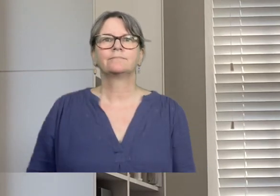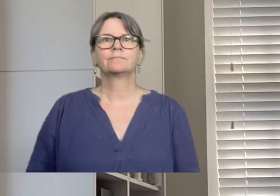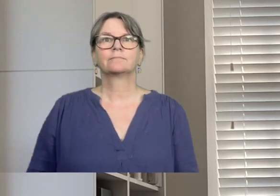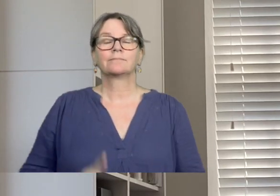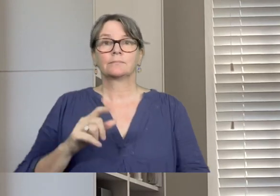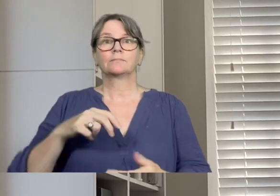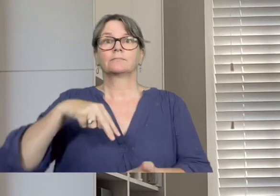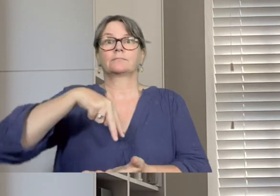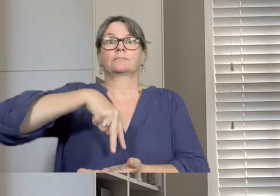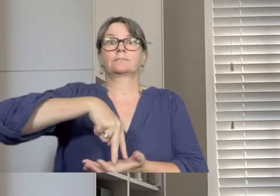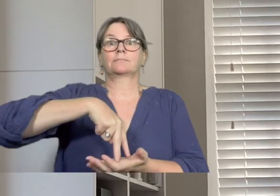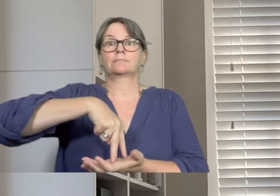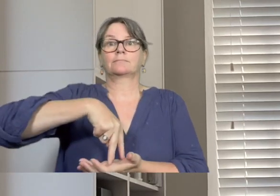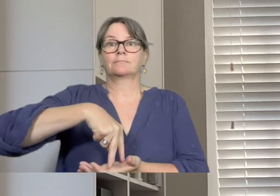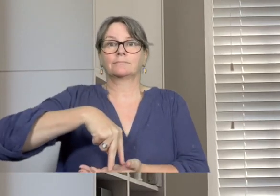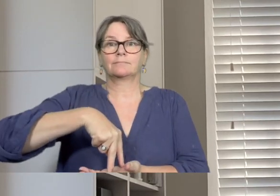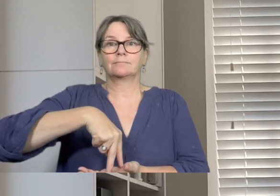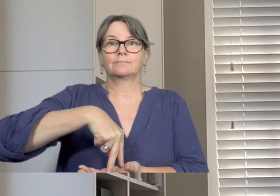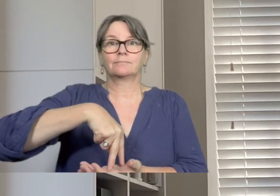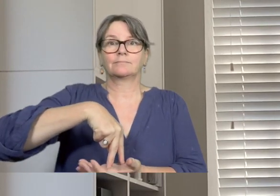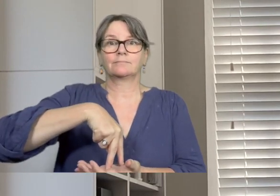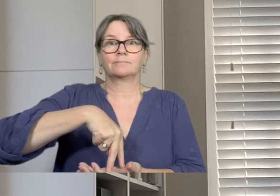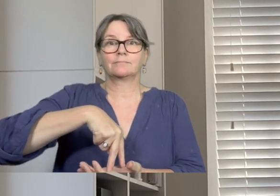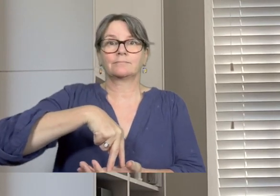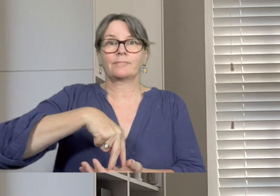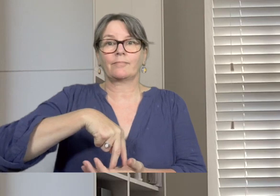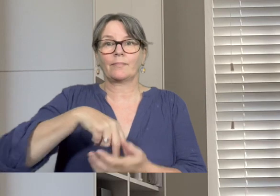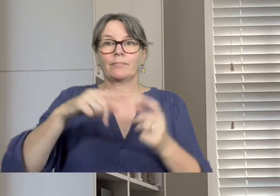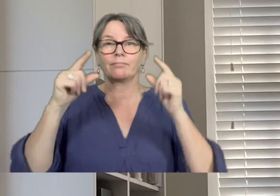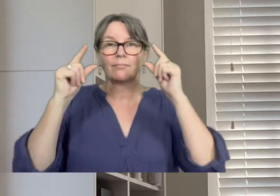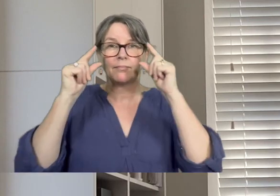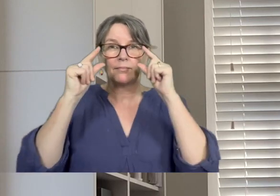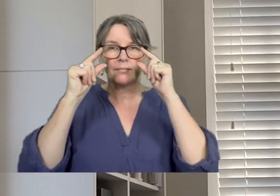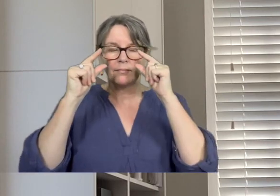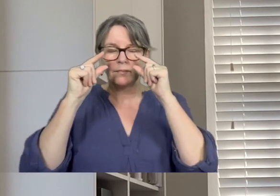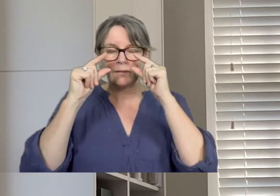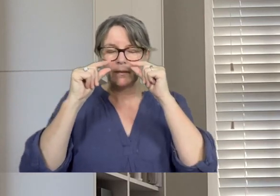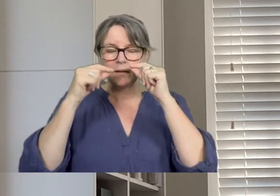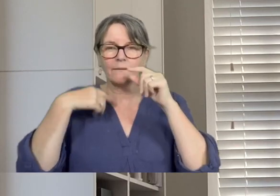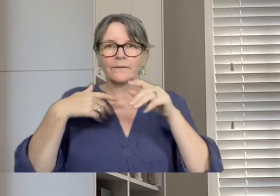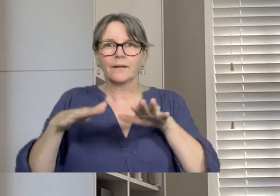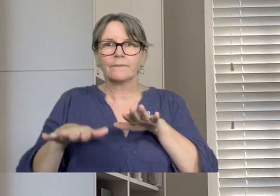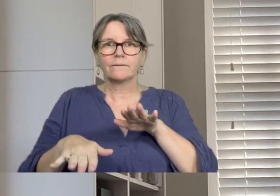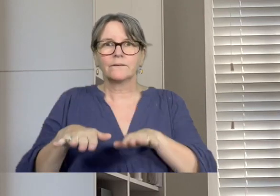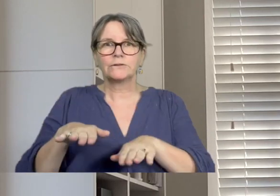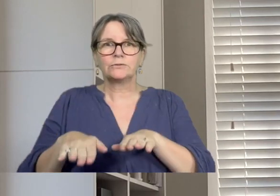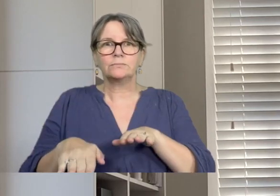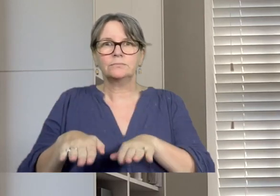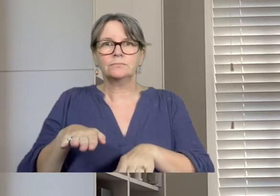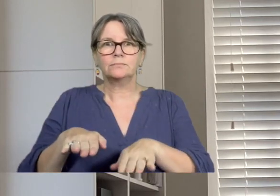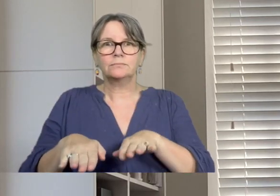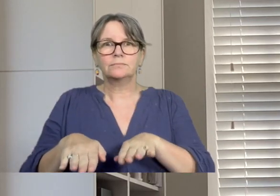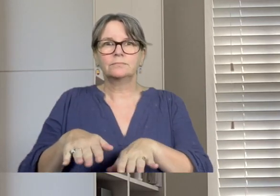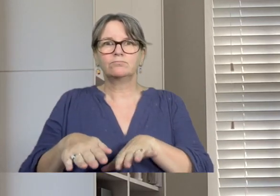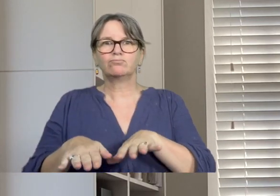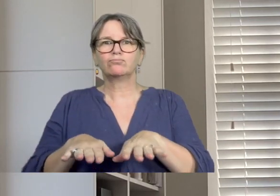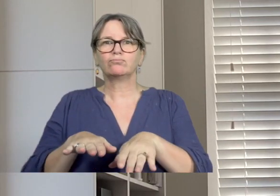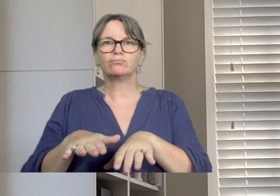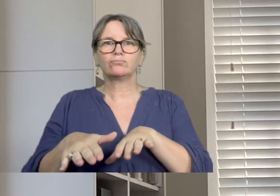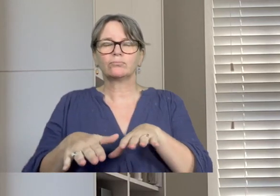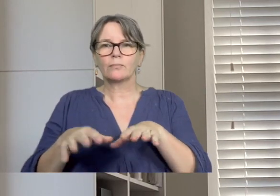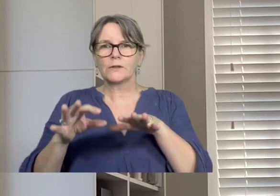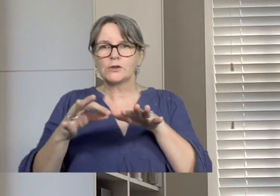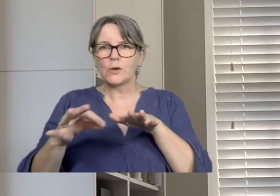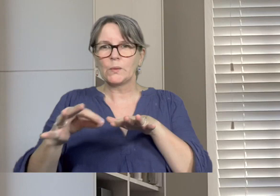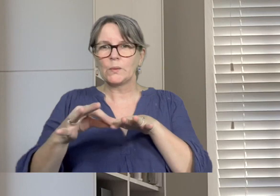in. We're going to stand tall. If you want to, you can close your eyes. We're going to feel the foot underneath us. We've got